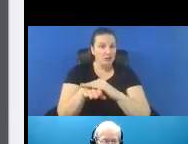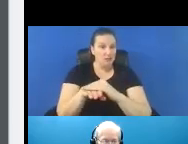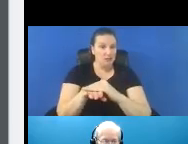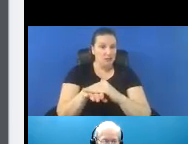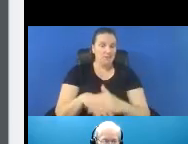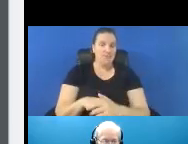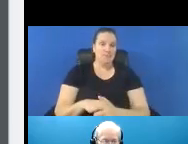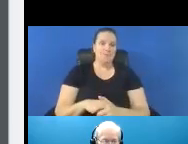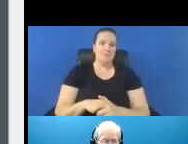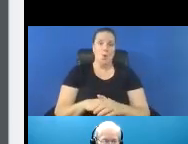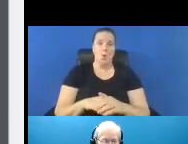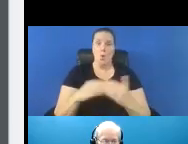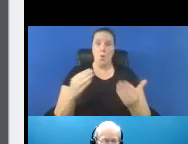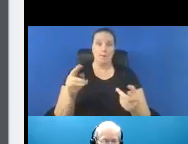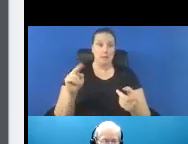And I'll open it up. Nancy?